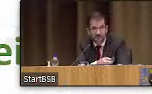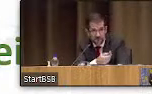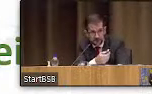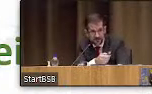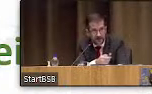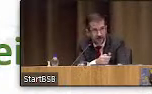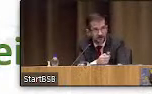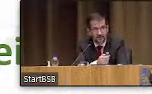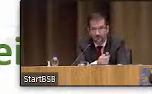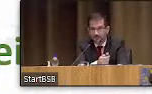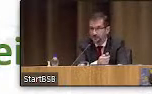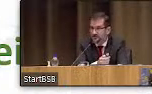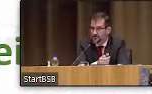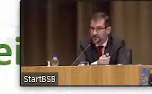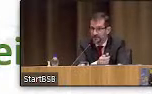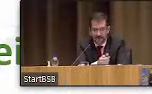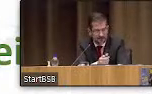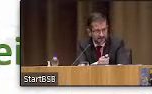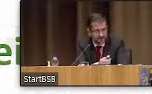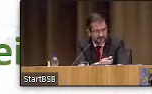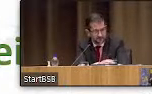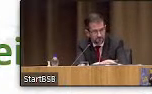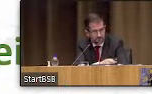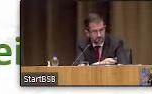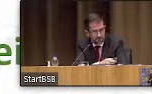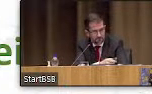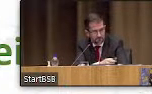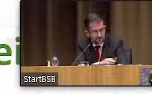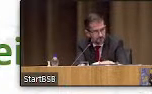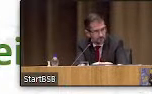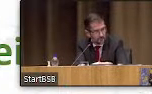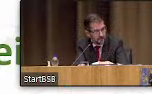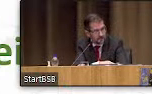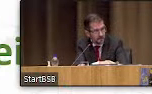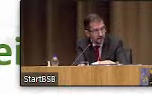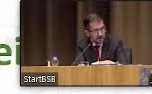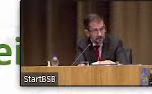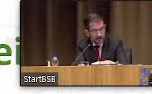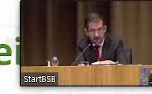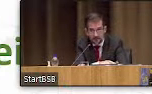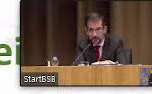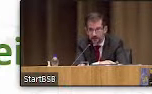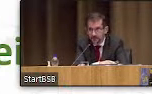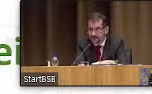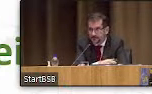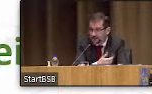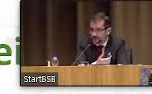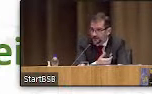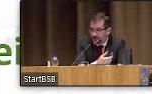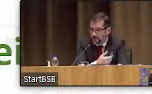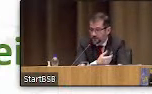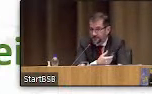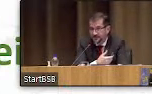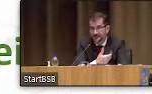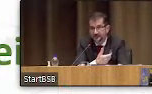they were served by us and they were already in our system.